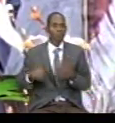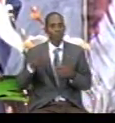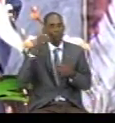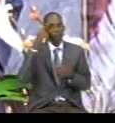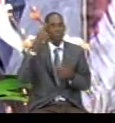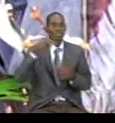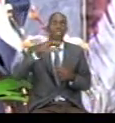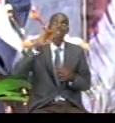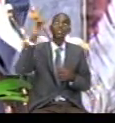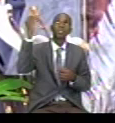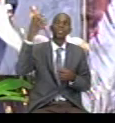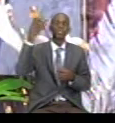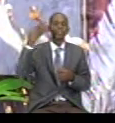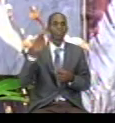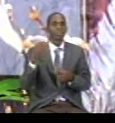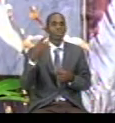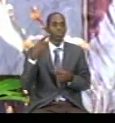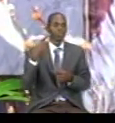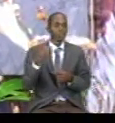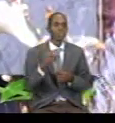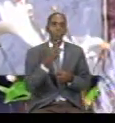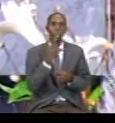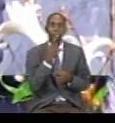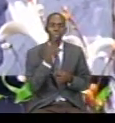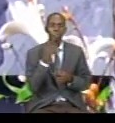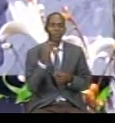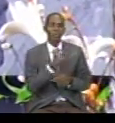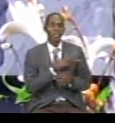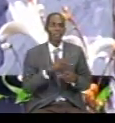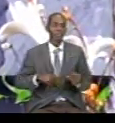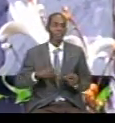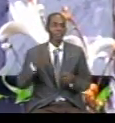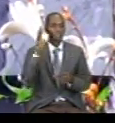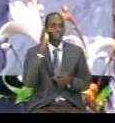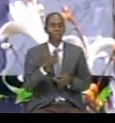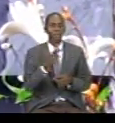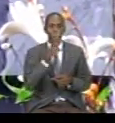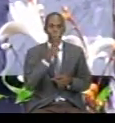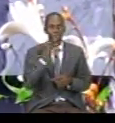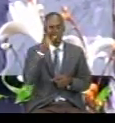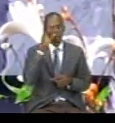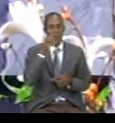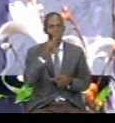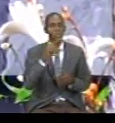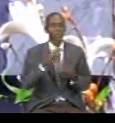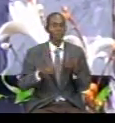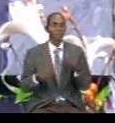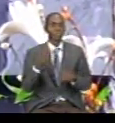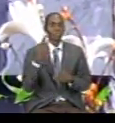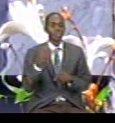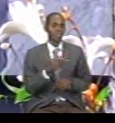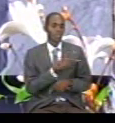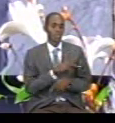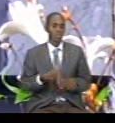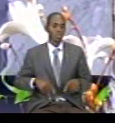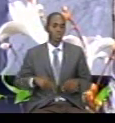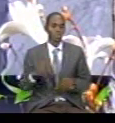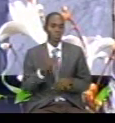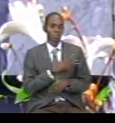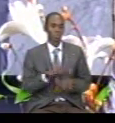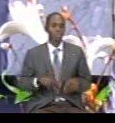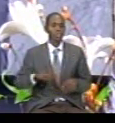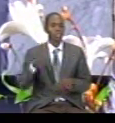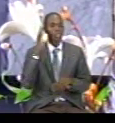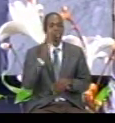his lips, the king shall be his friend. The King of Kings shall be his friend. He